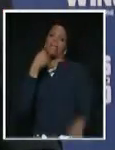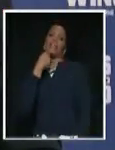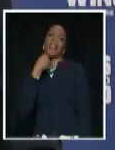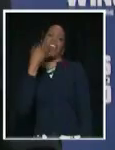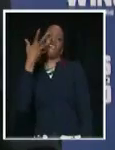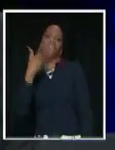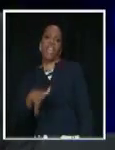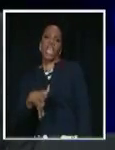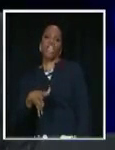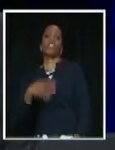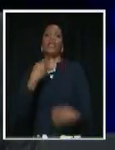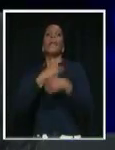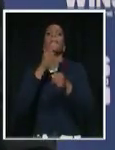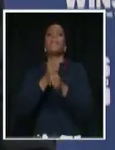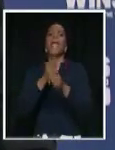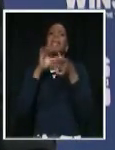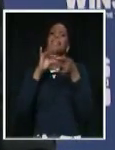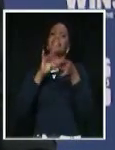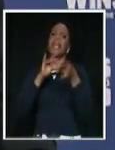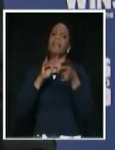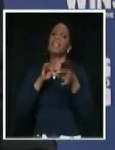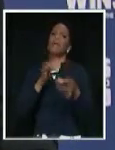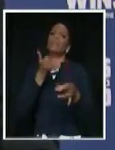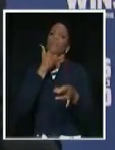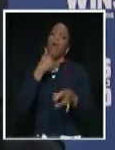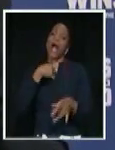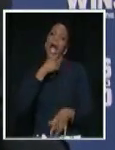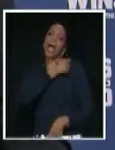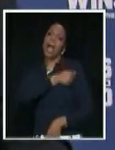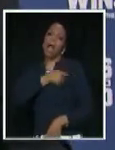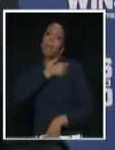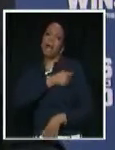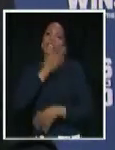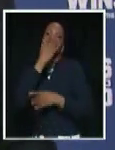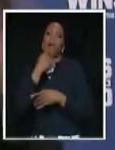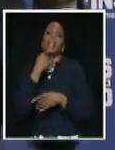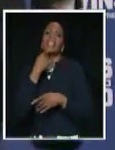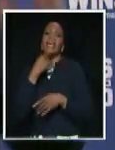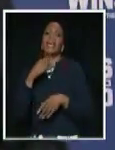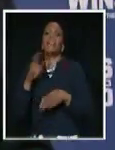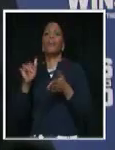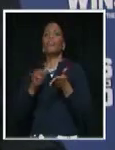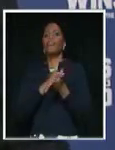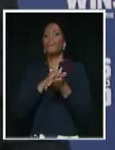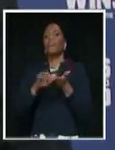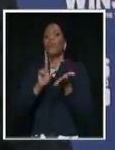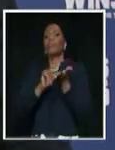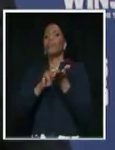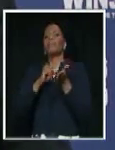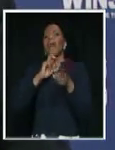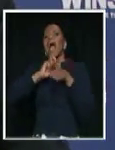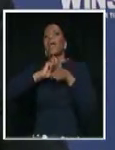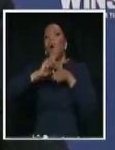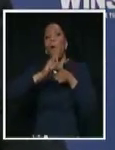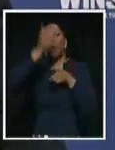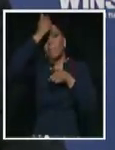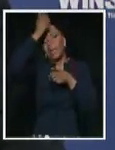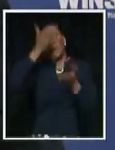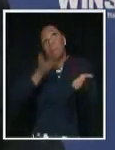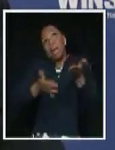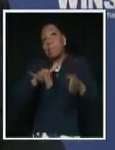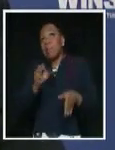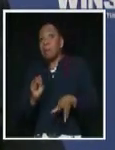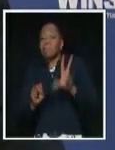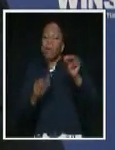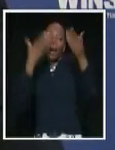was completely wrong. I apologize because the New York Times said I called him an idiot. Maybe I did, maybe I didn't. But the fact of the matter